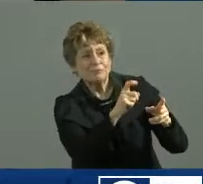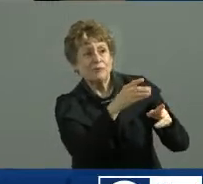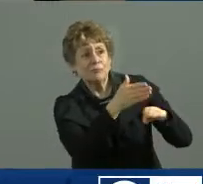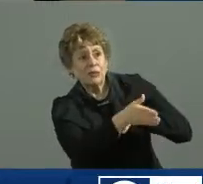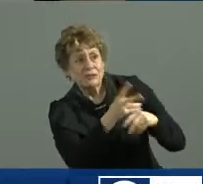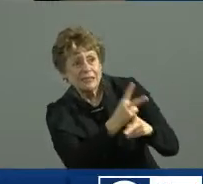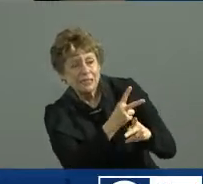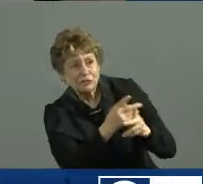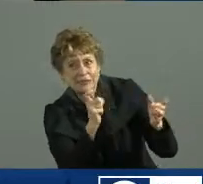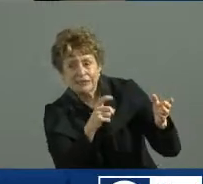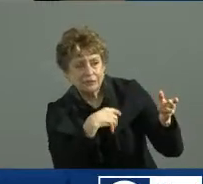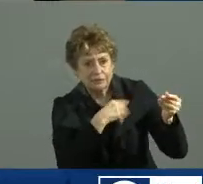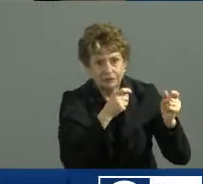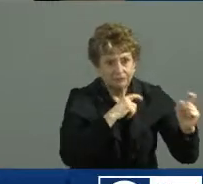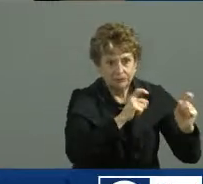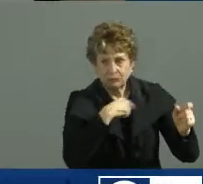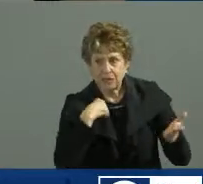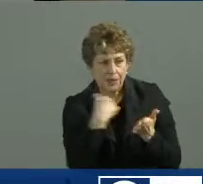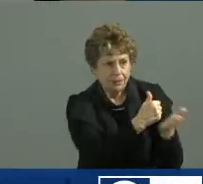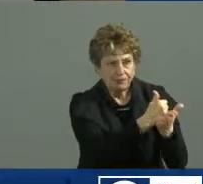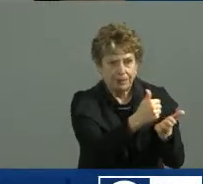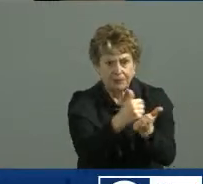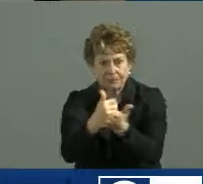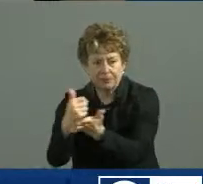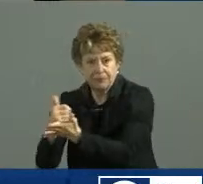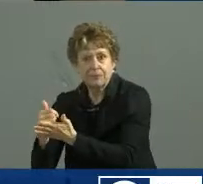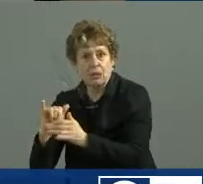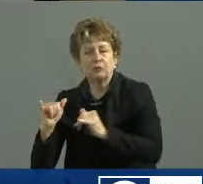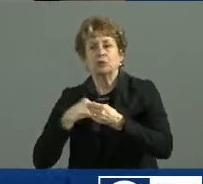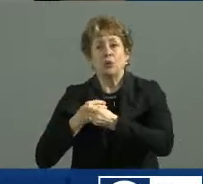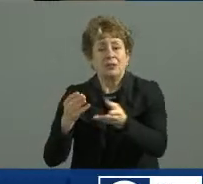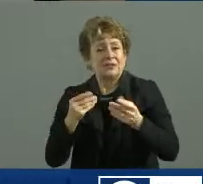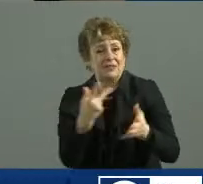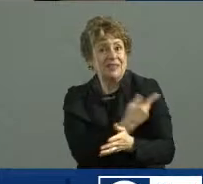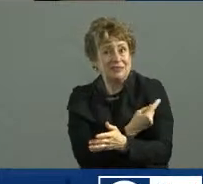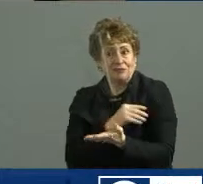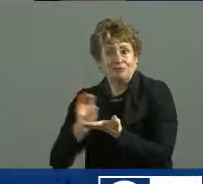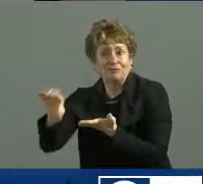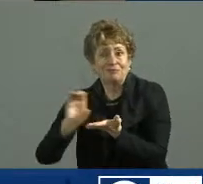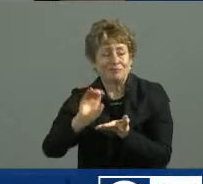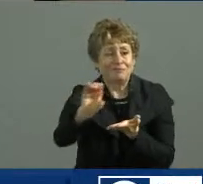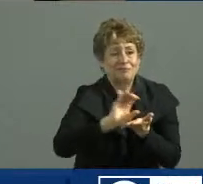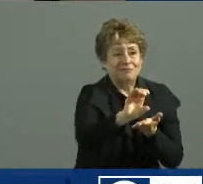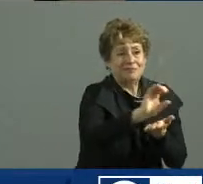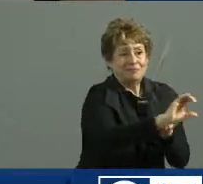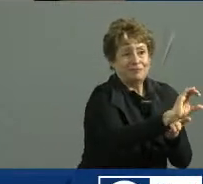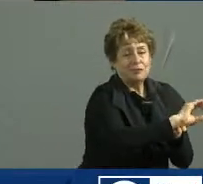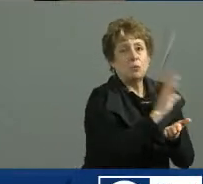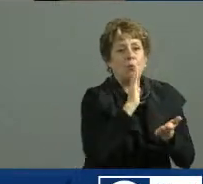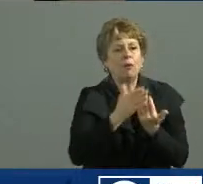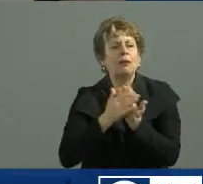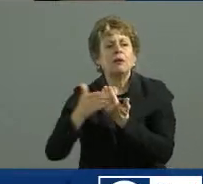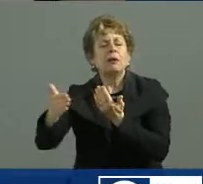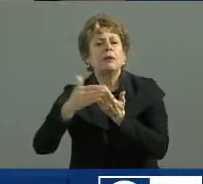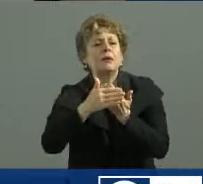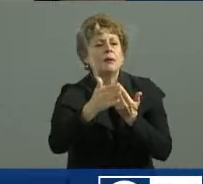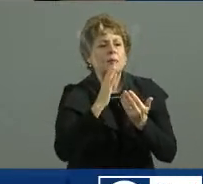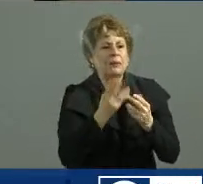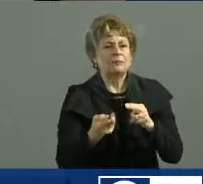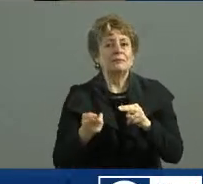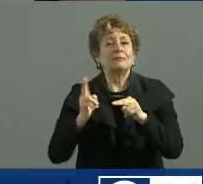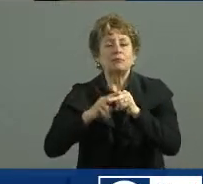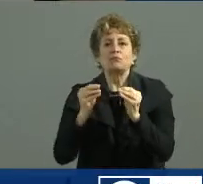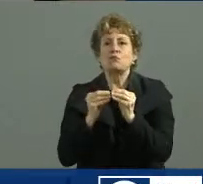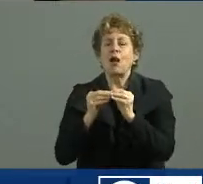vaccine distribution. So over the next few weeks, ADHS will be working to increase access to vaccine, increase the rate